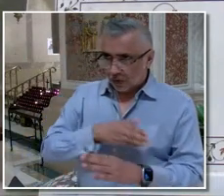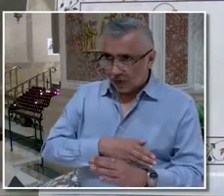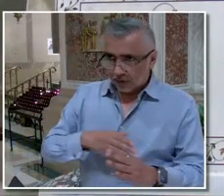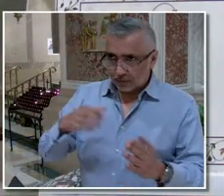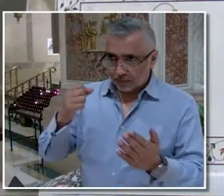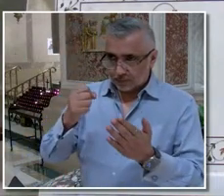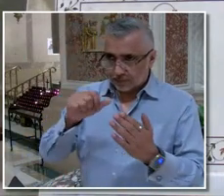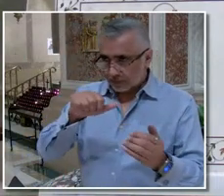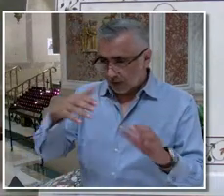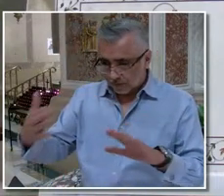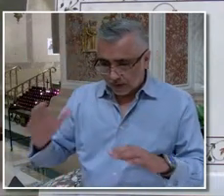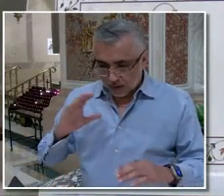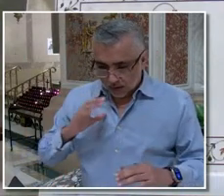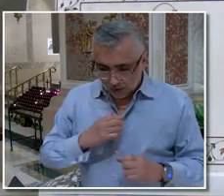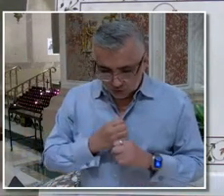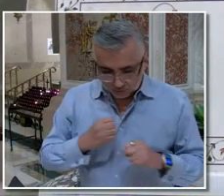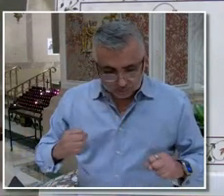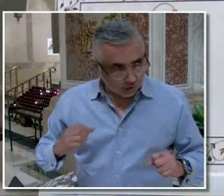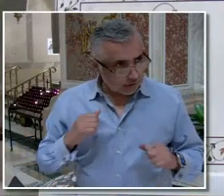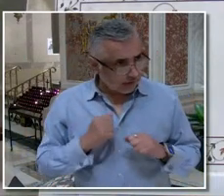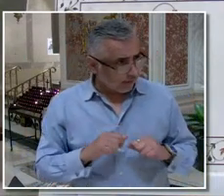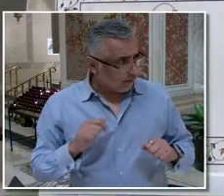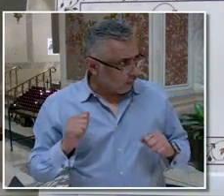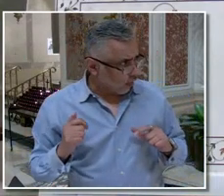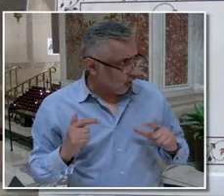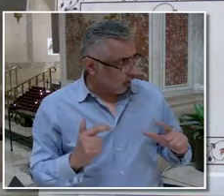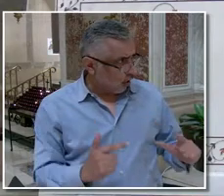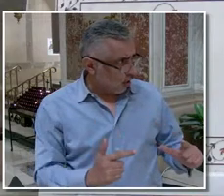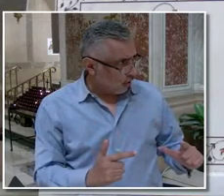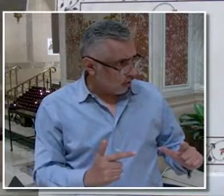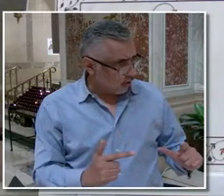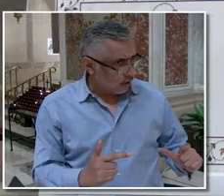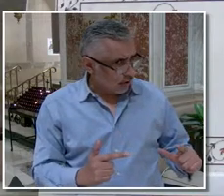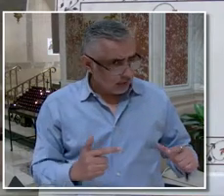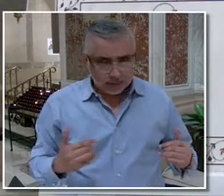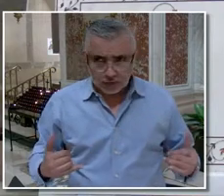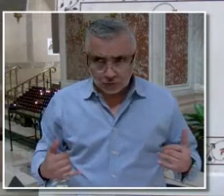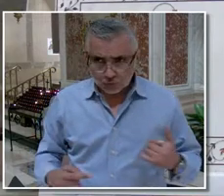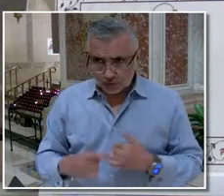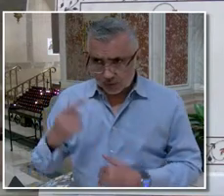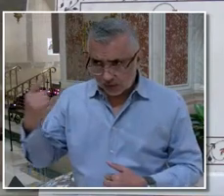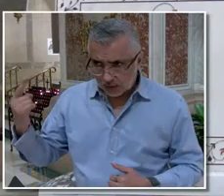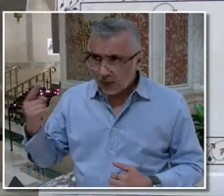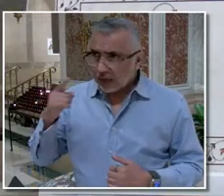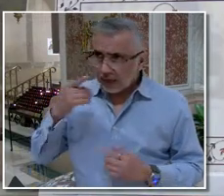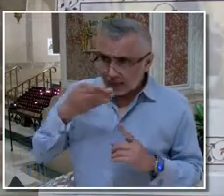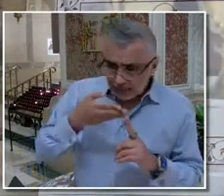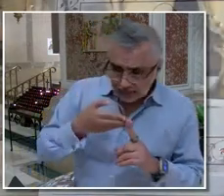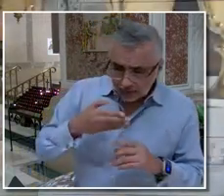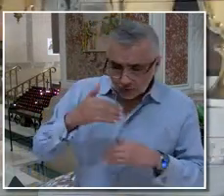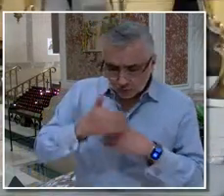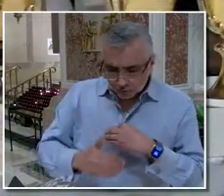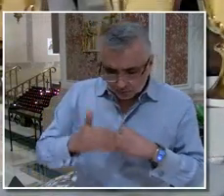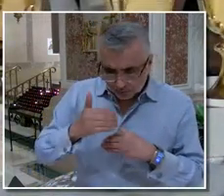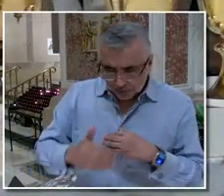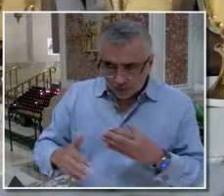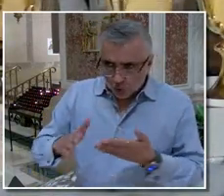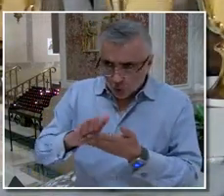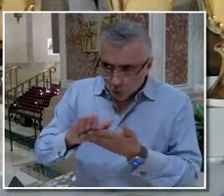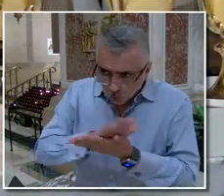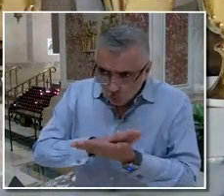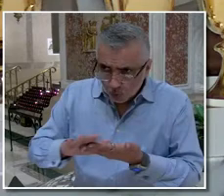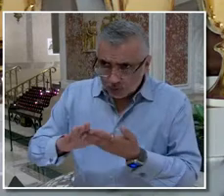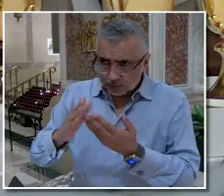salvation and the salvation of all that is today, he took bread in his holy and